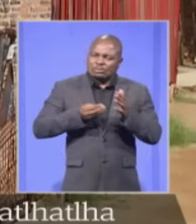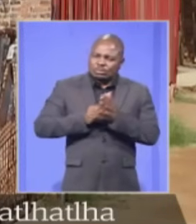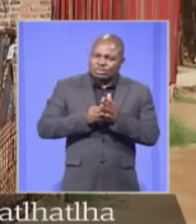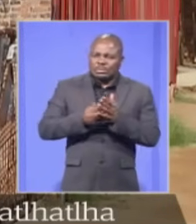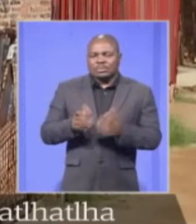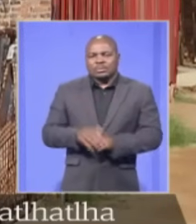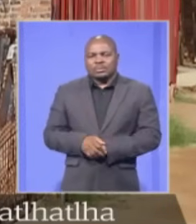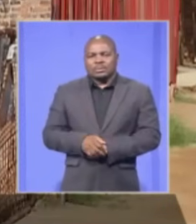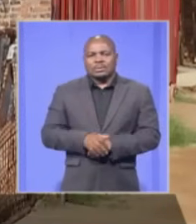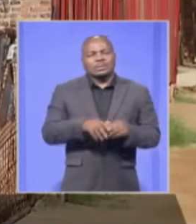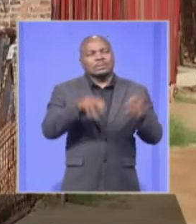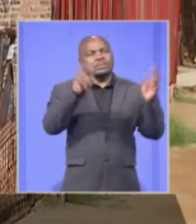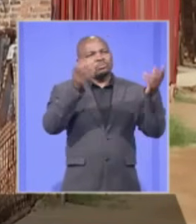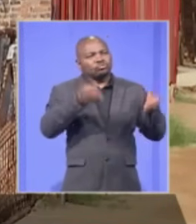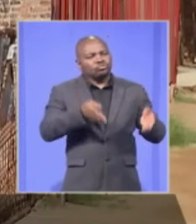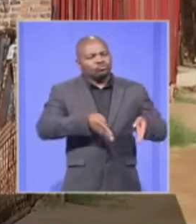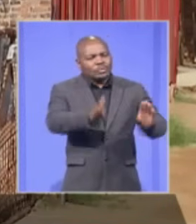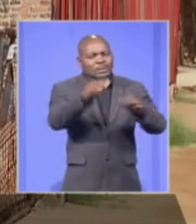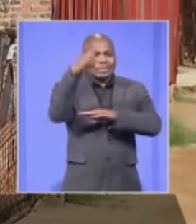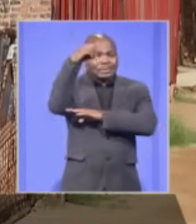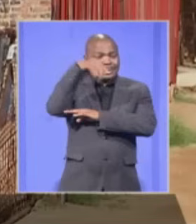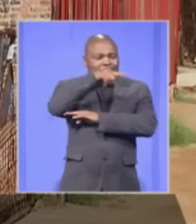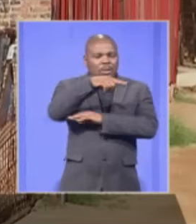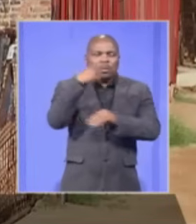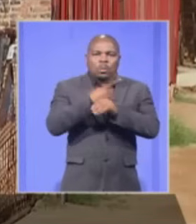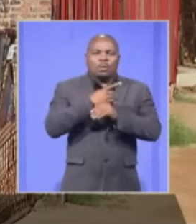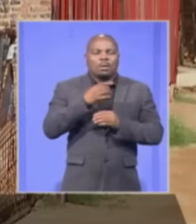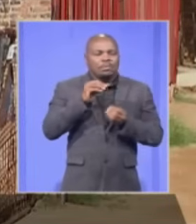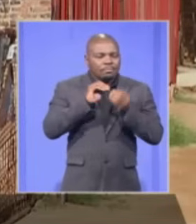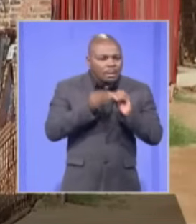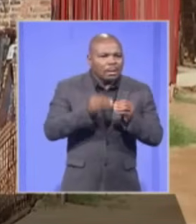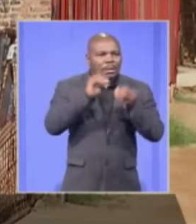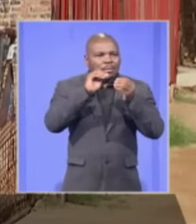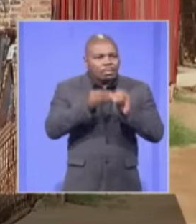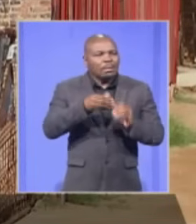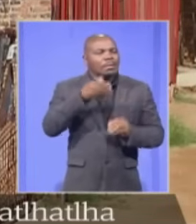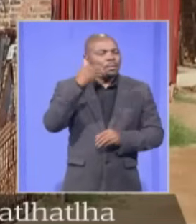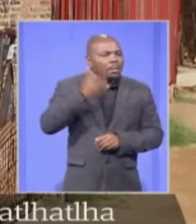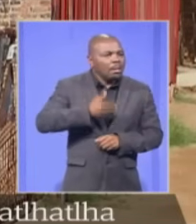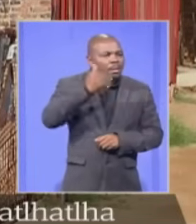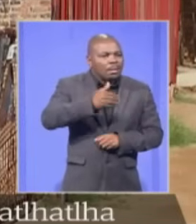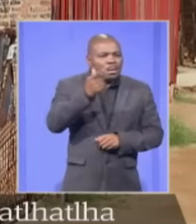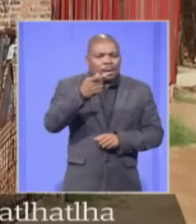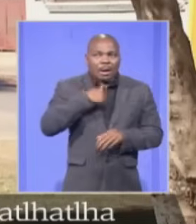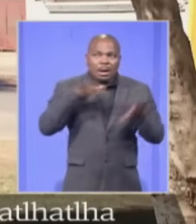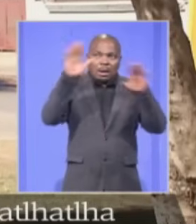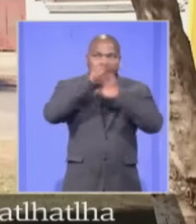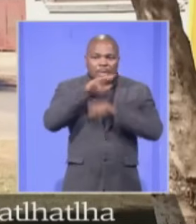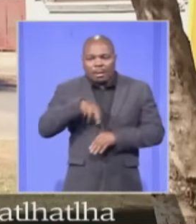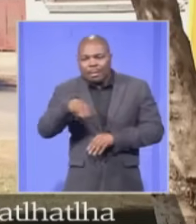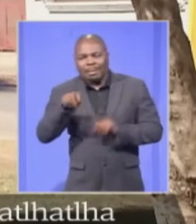has been fixed I don't know how many times. And we can't get up during the night. We can't put our lives in danger.